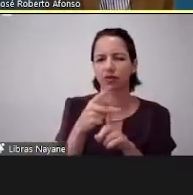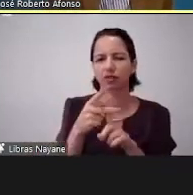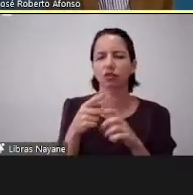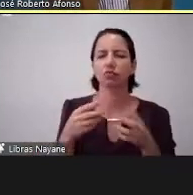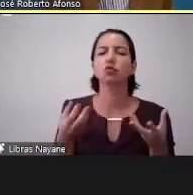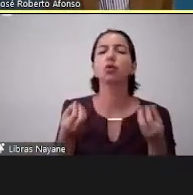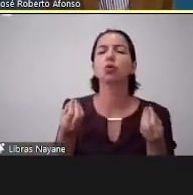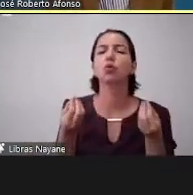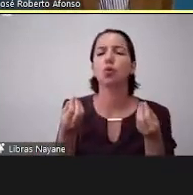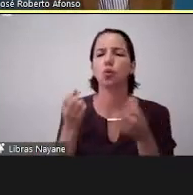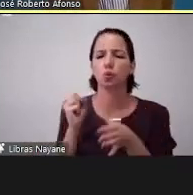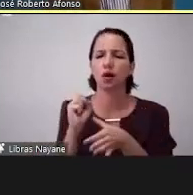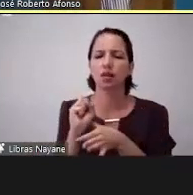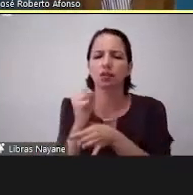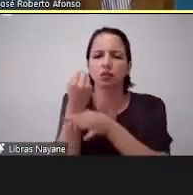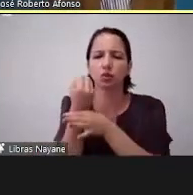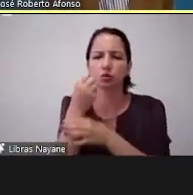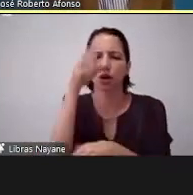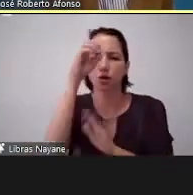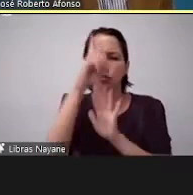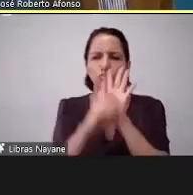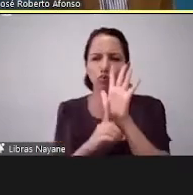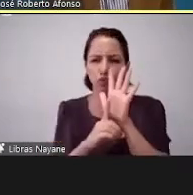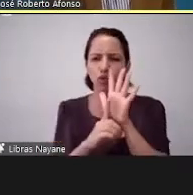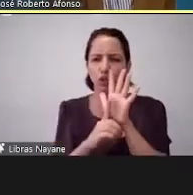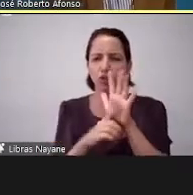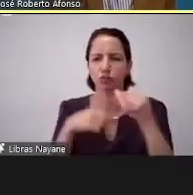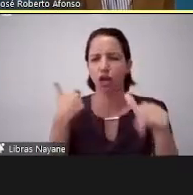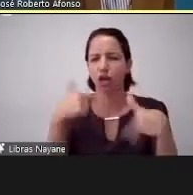model of work, to this new type of worker,